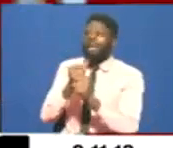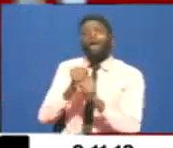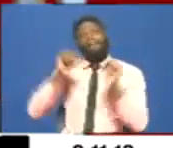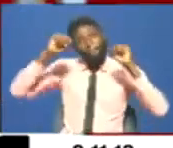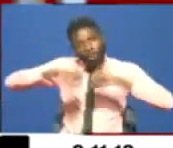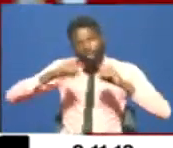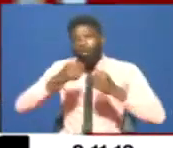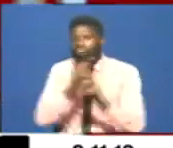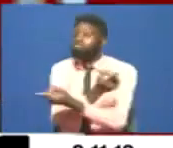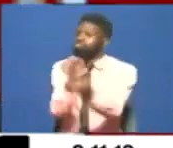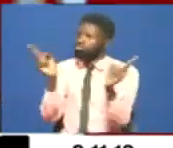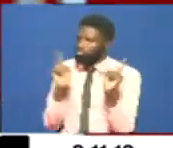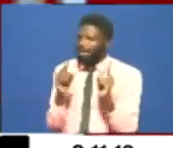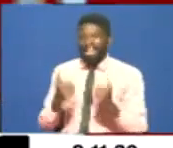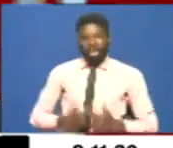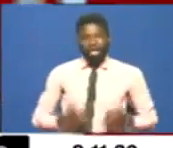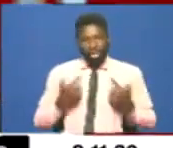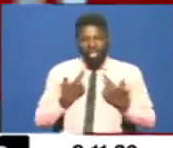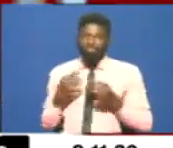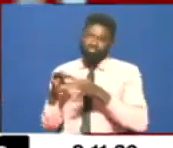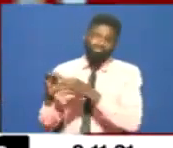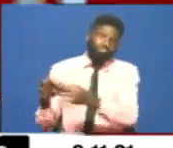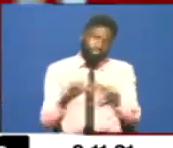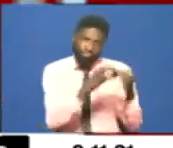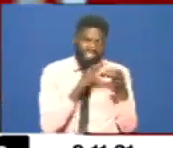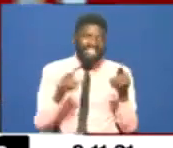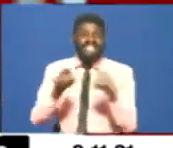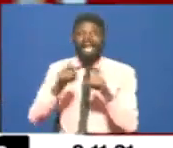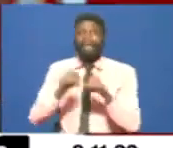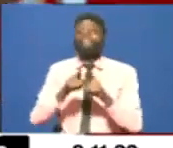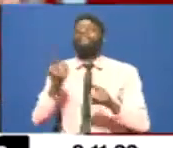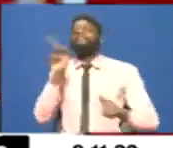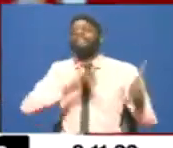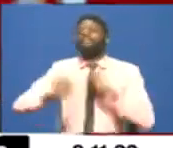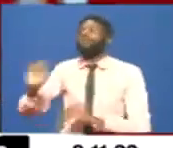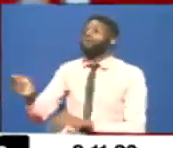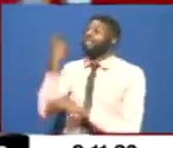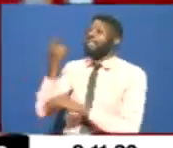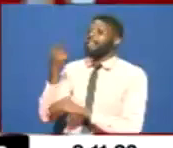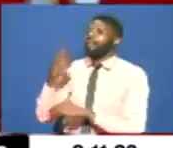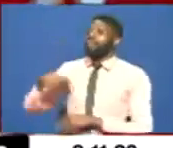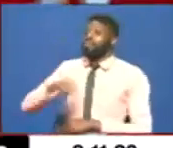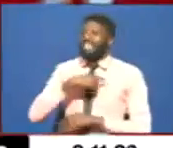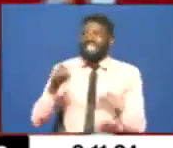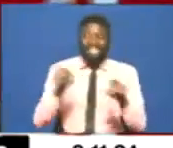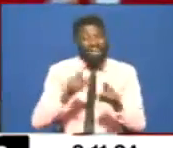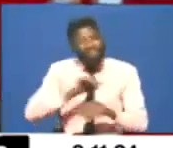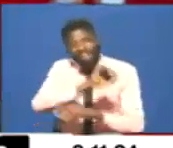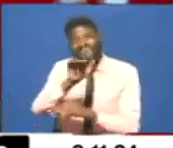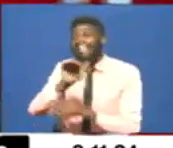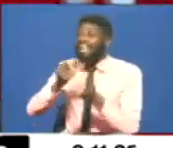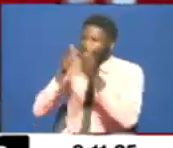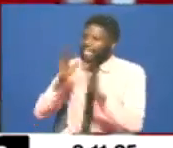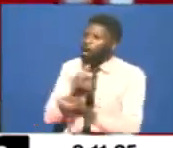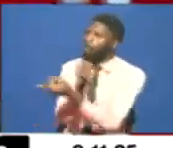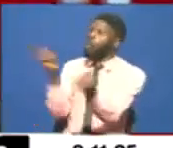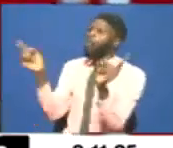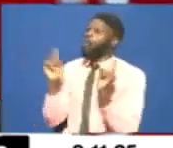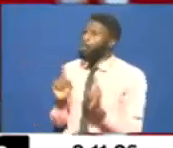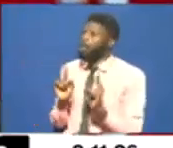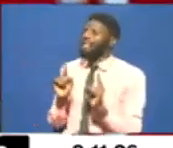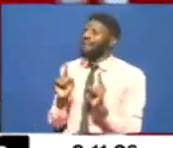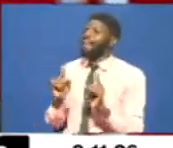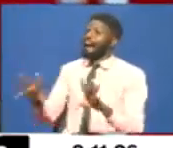harmony, all of us as the citizens of Kenya. Na tuwaulize viongozi wote wakubali wa